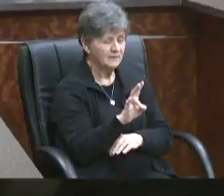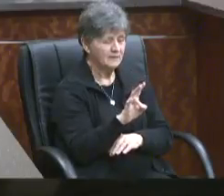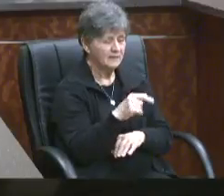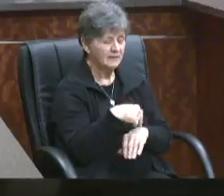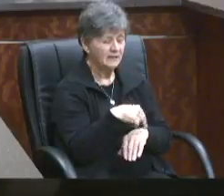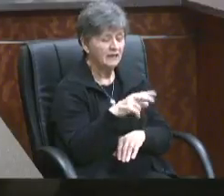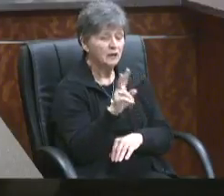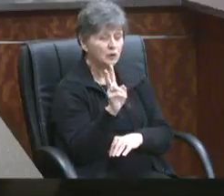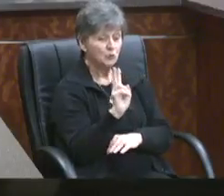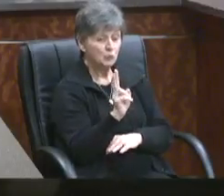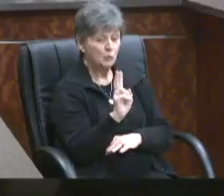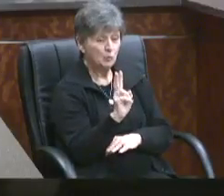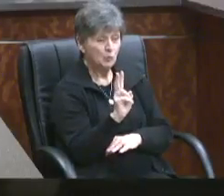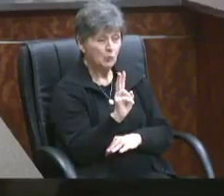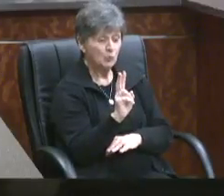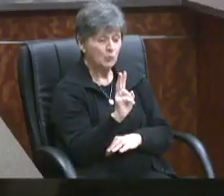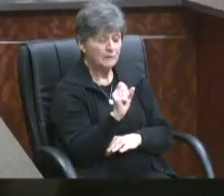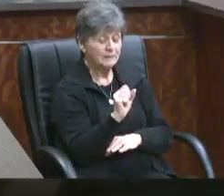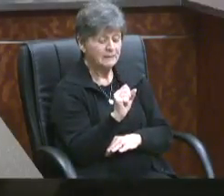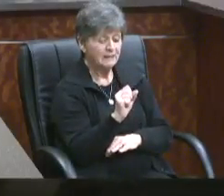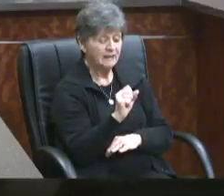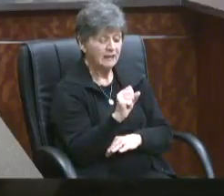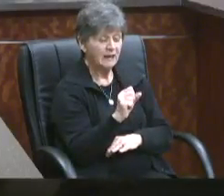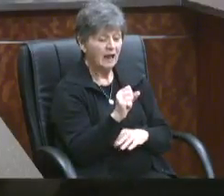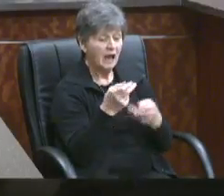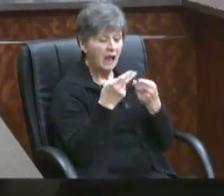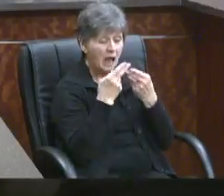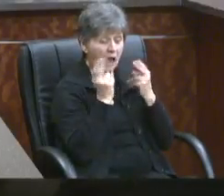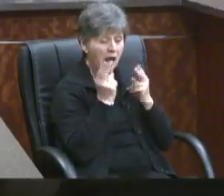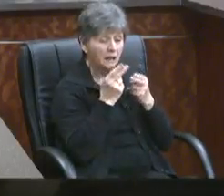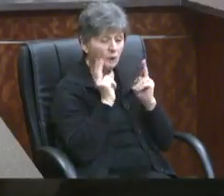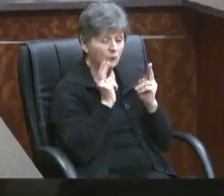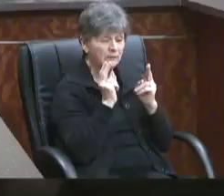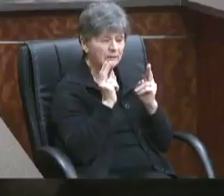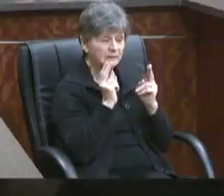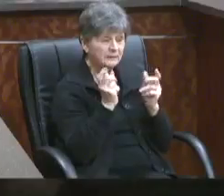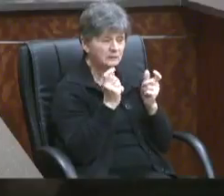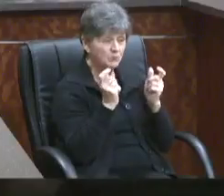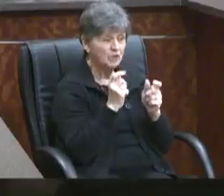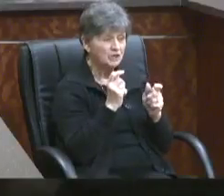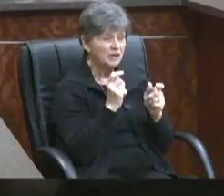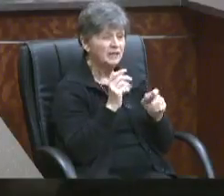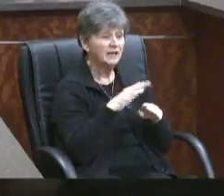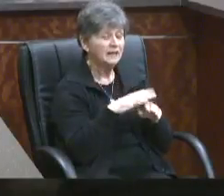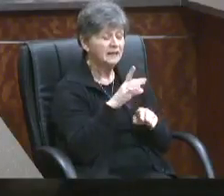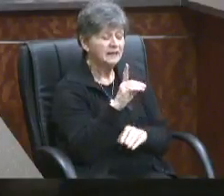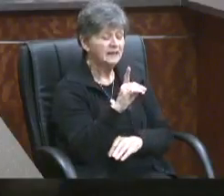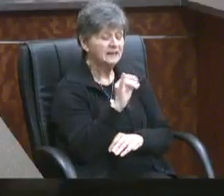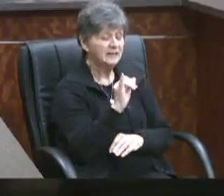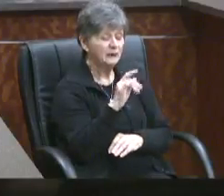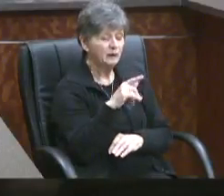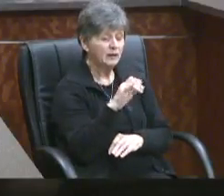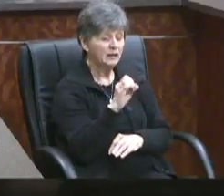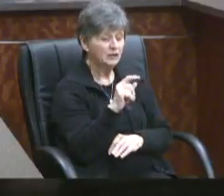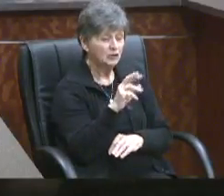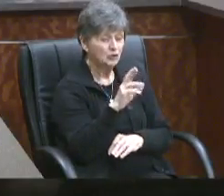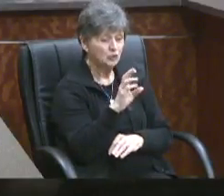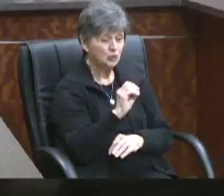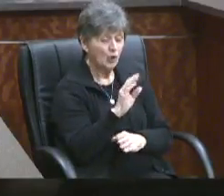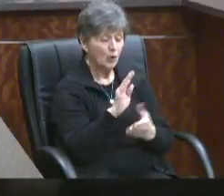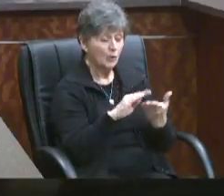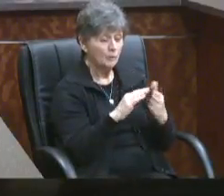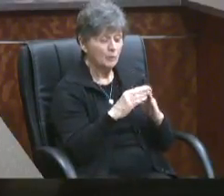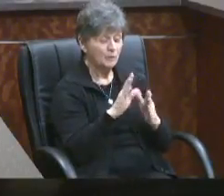2 p.m. is the Halloween Spooktacular at the Robert J. DePietro Community Center, and that is put on